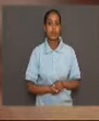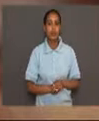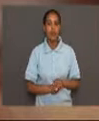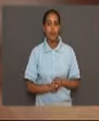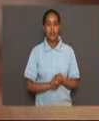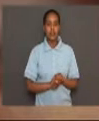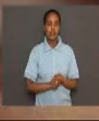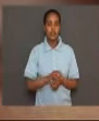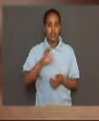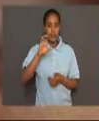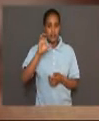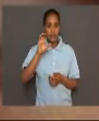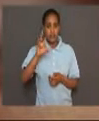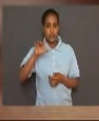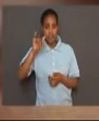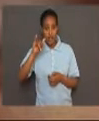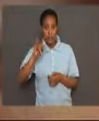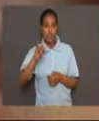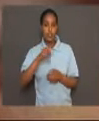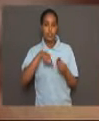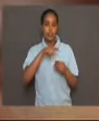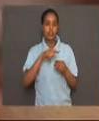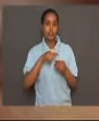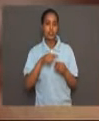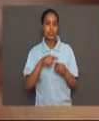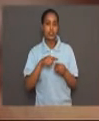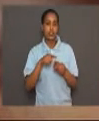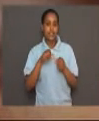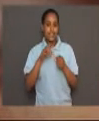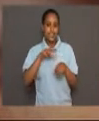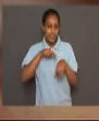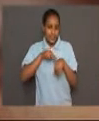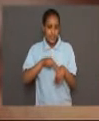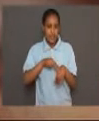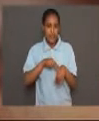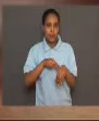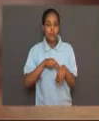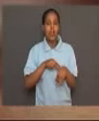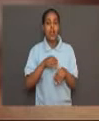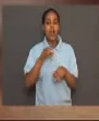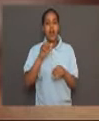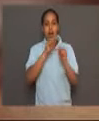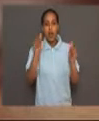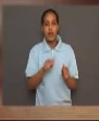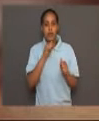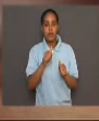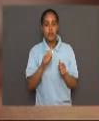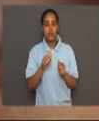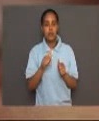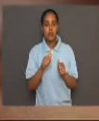The crystalline regions grant strength and rigidity. The amorphous regions